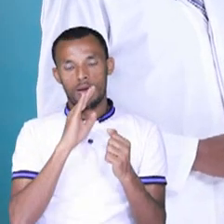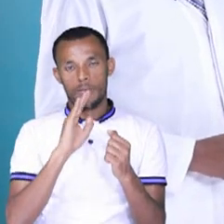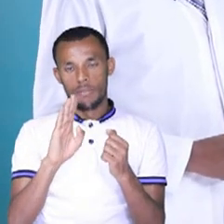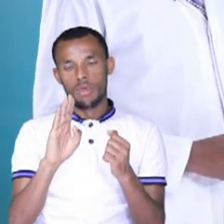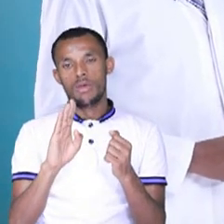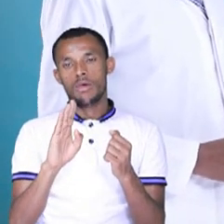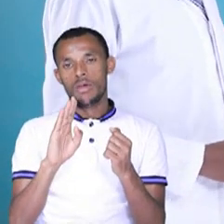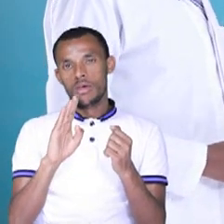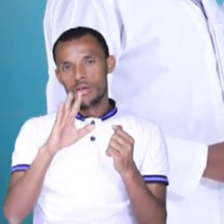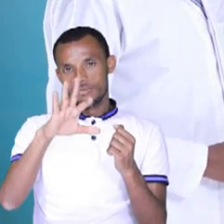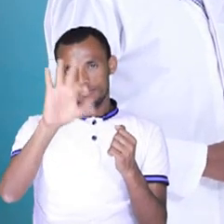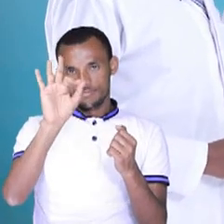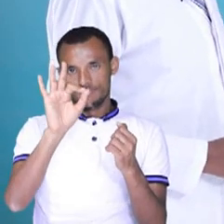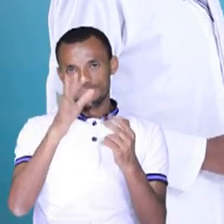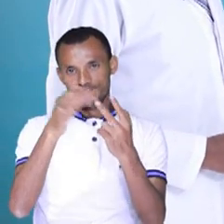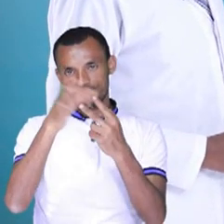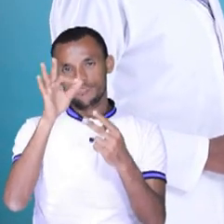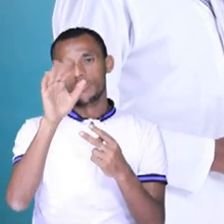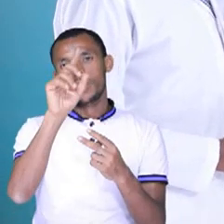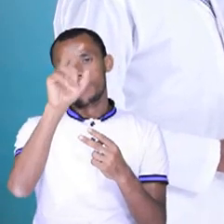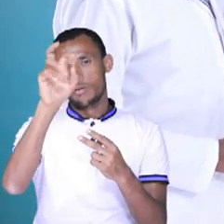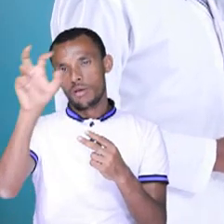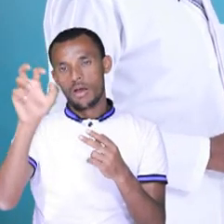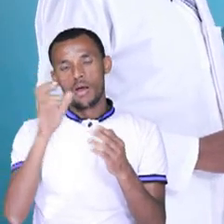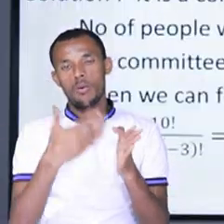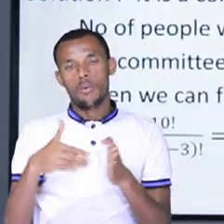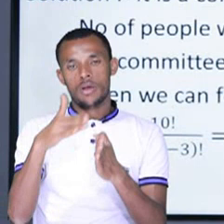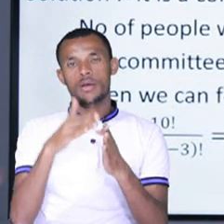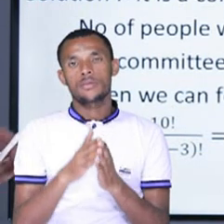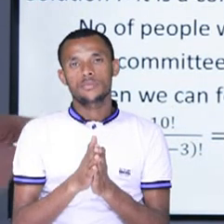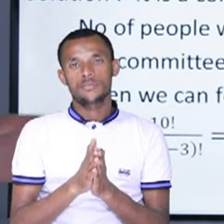in 120 different ways.